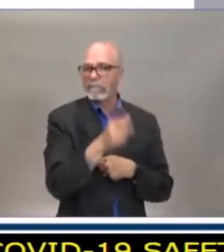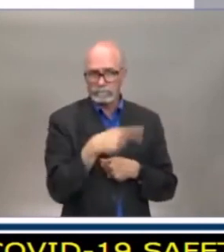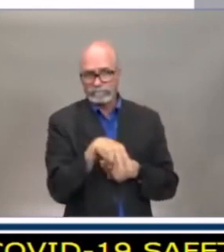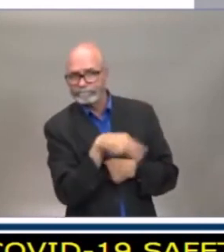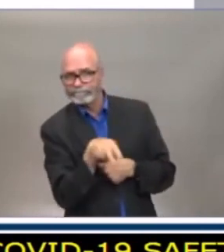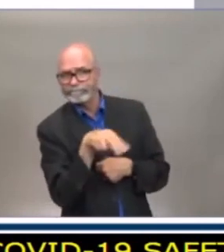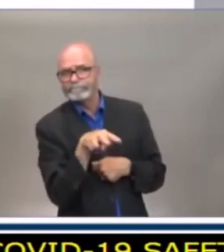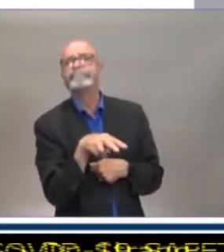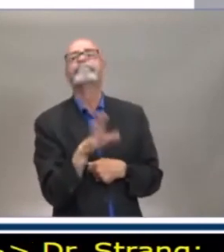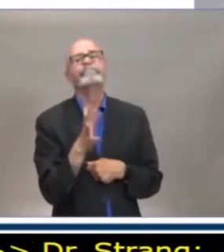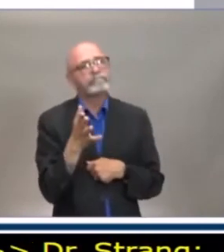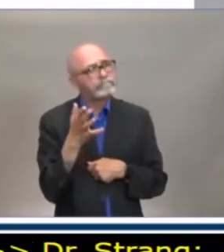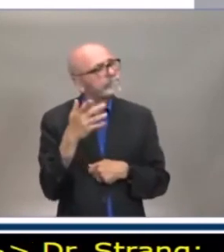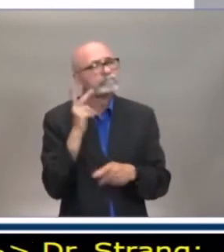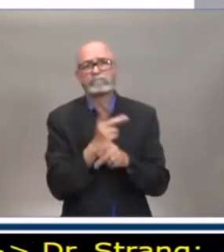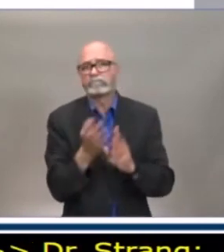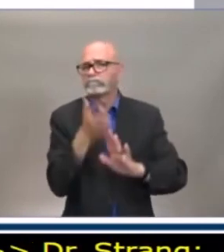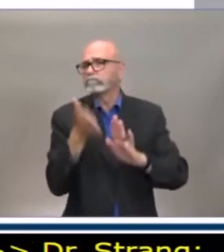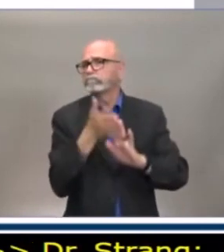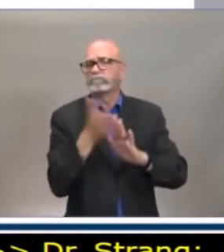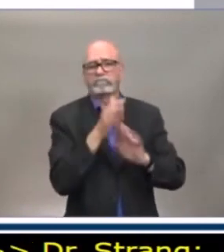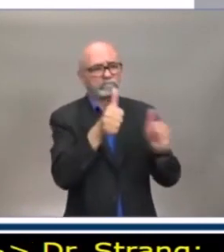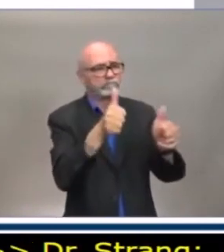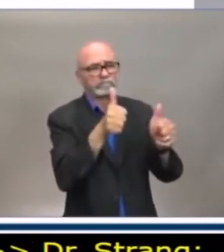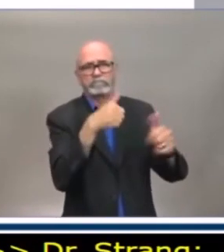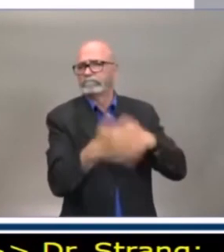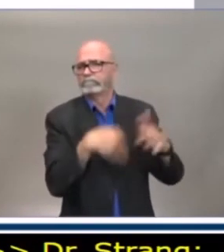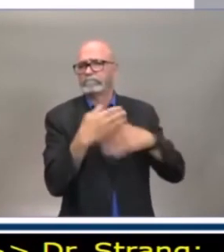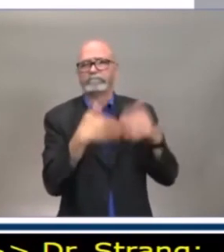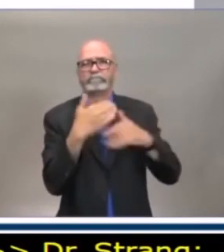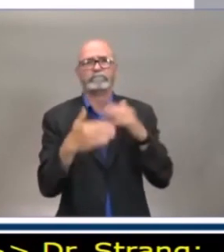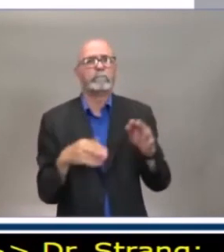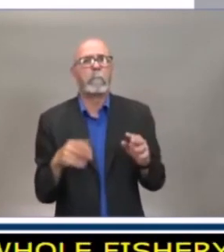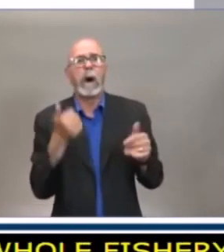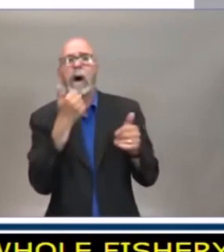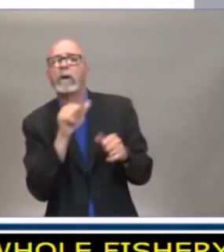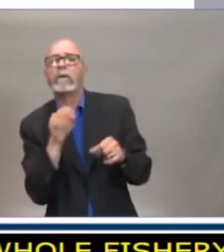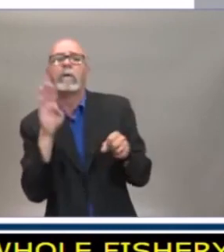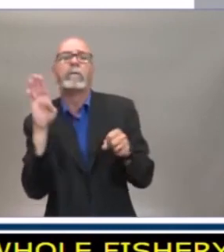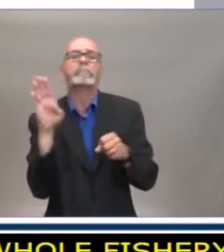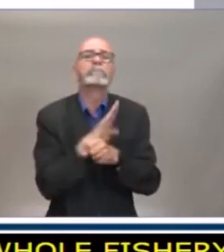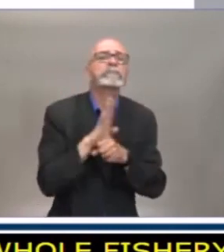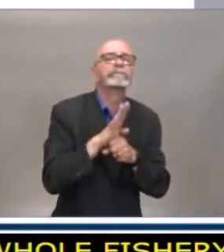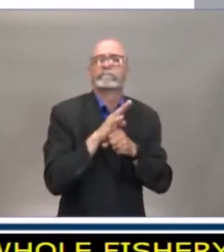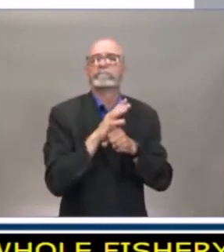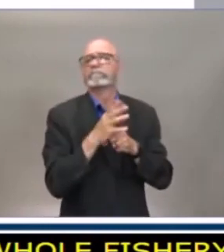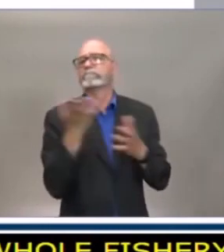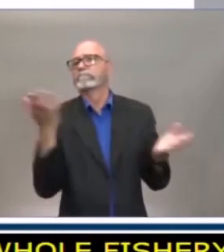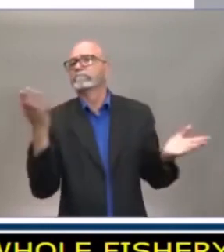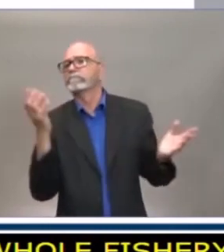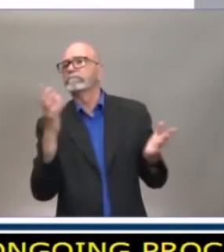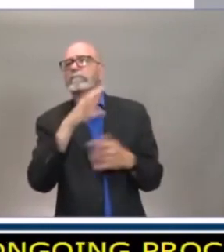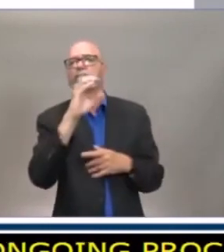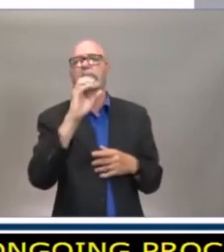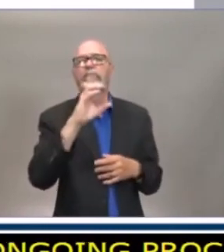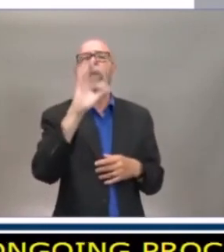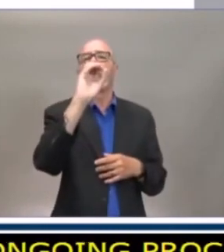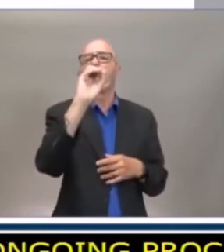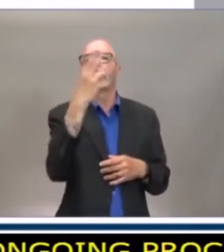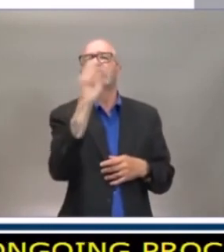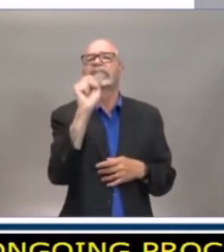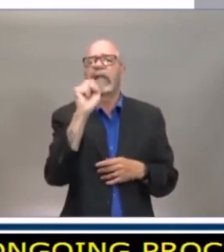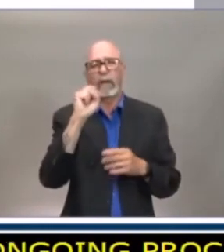like any business, where they're the labor and advanced education, their occupational health and safety division, who's responsible for